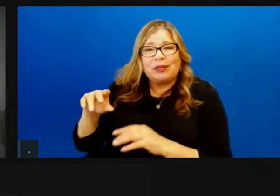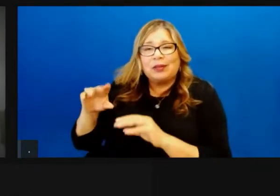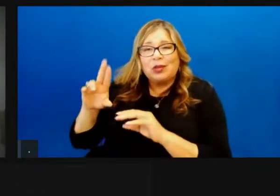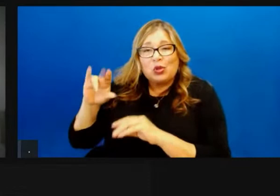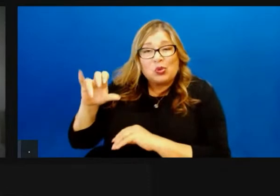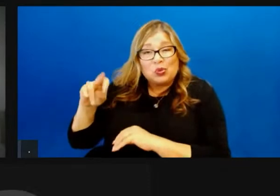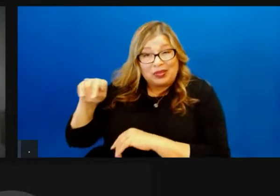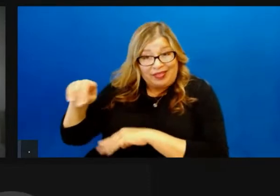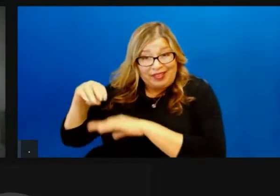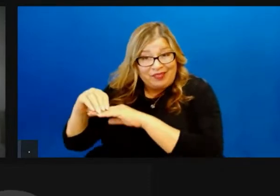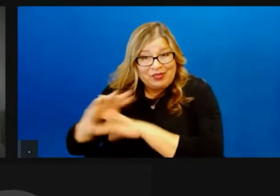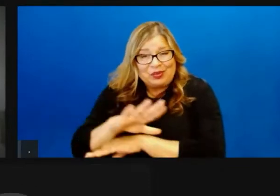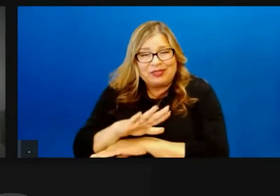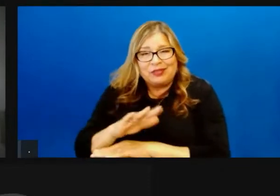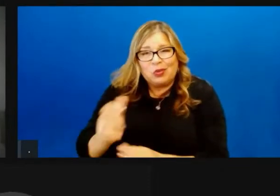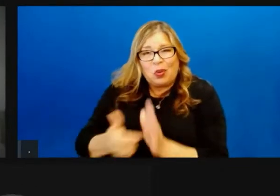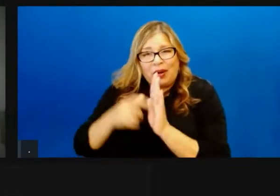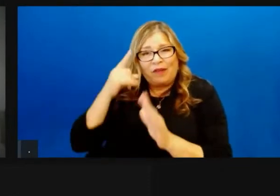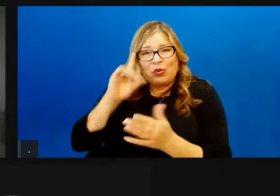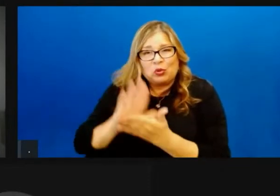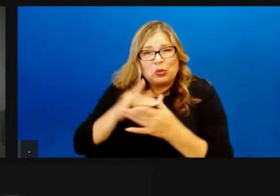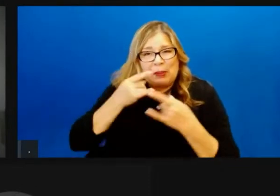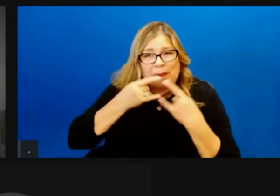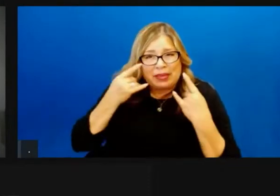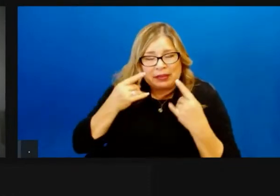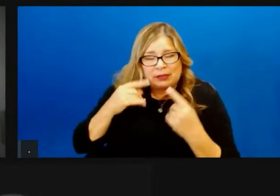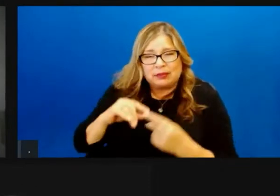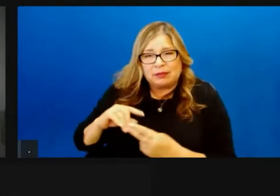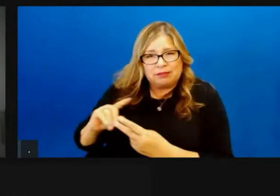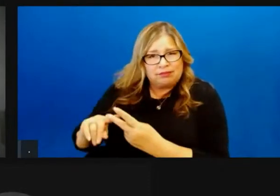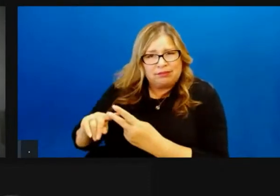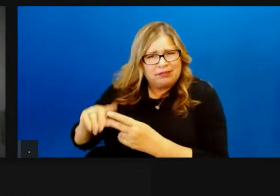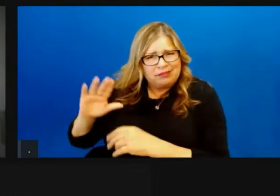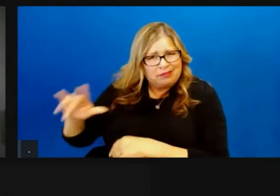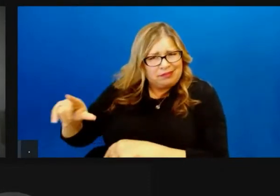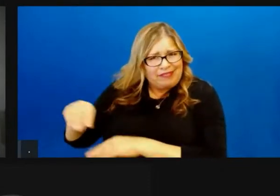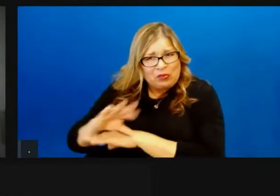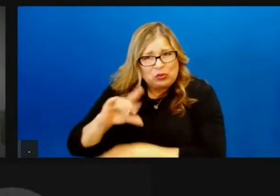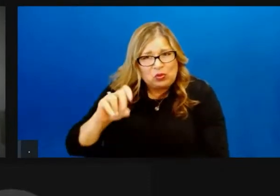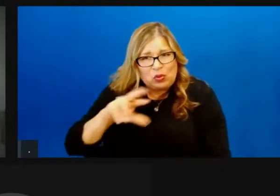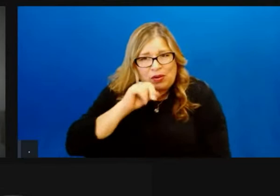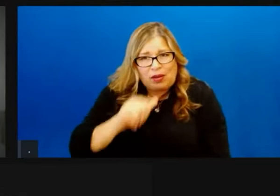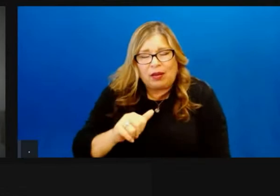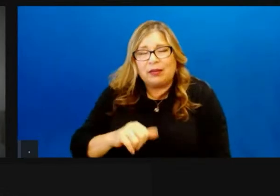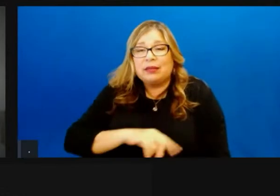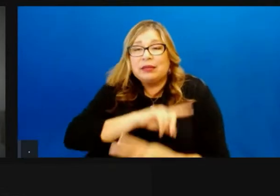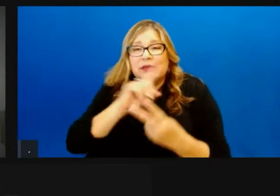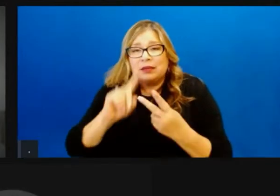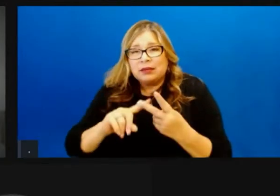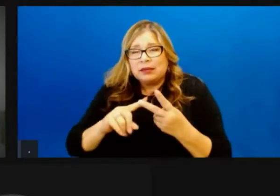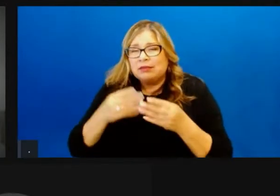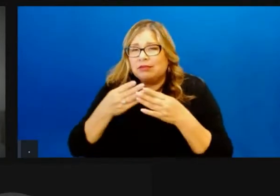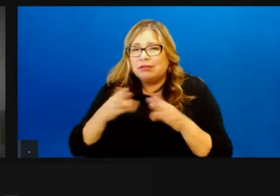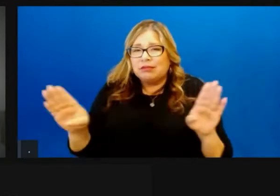then secondly, on a broader level, I'm interested, what lessons is California